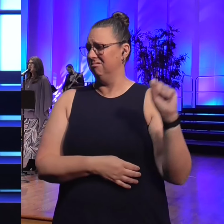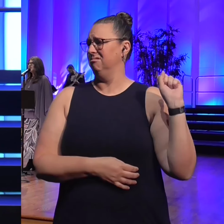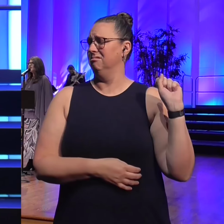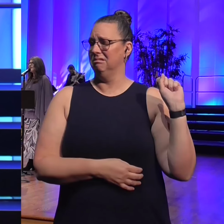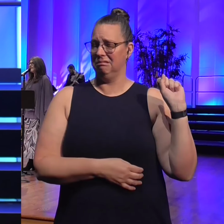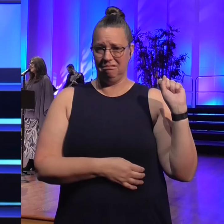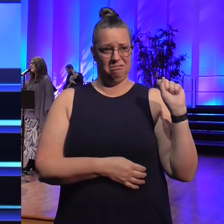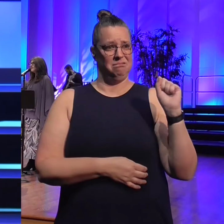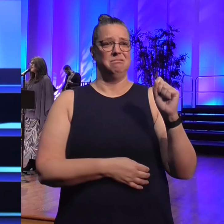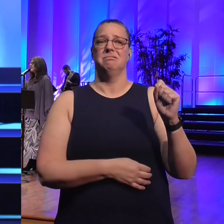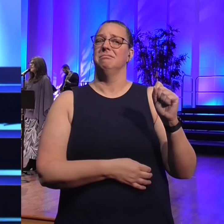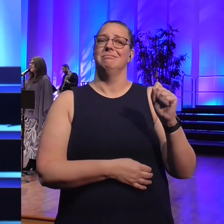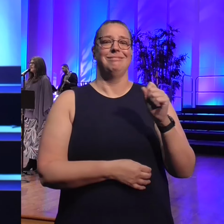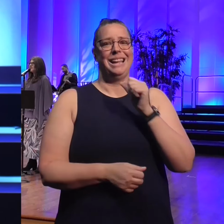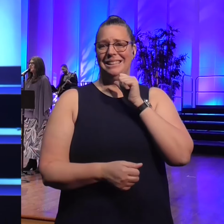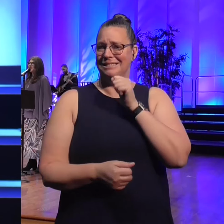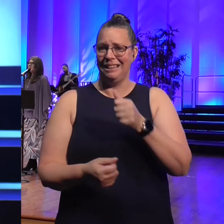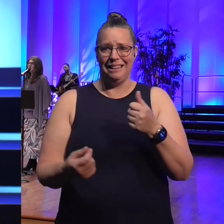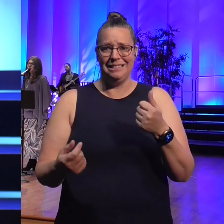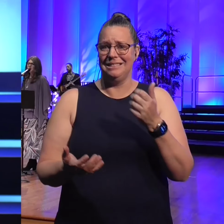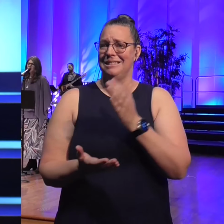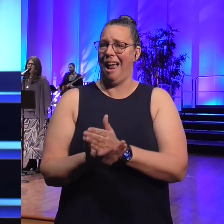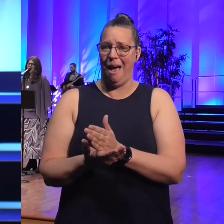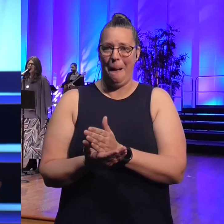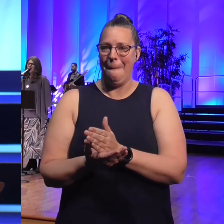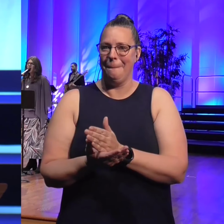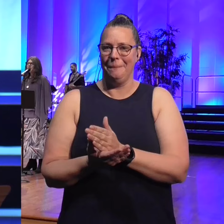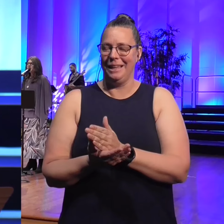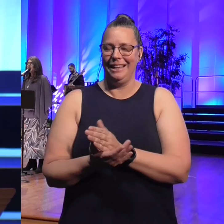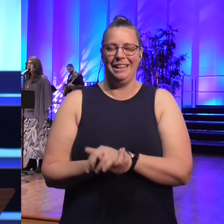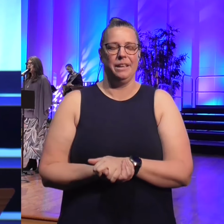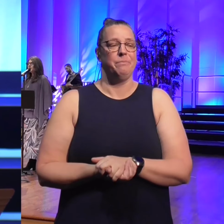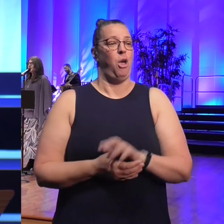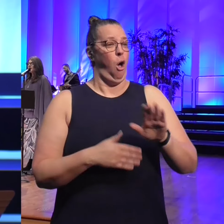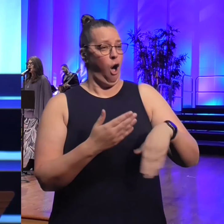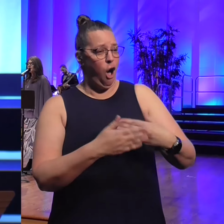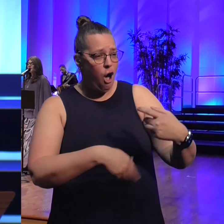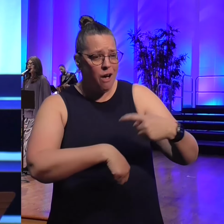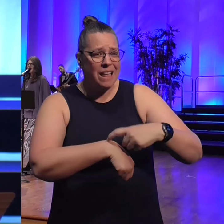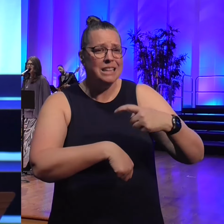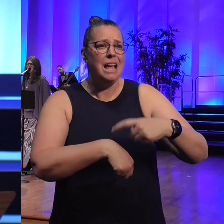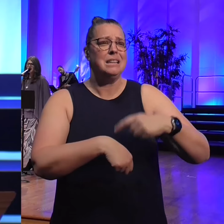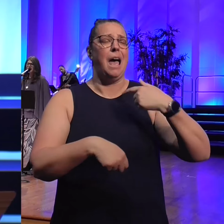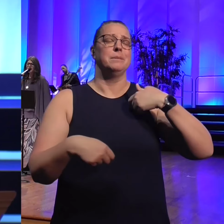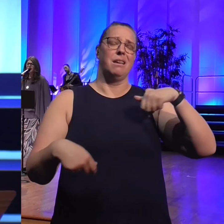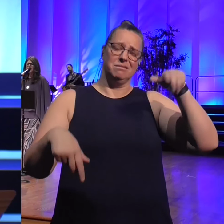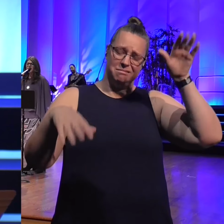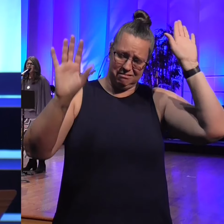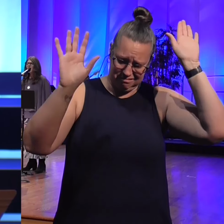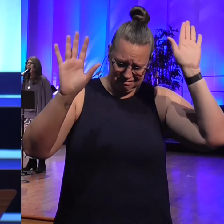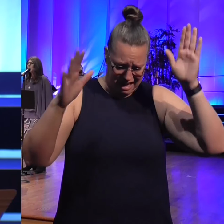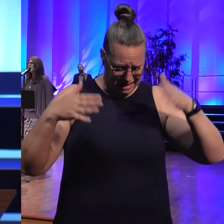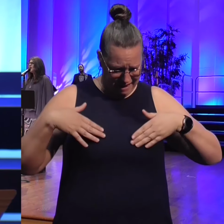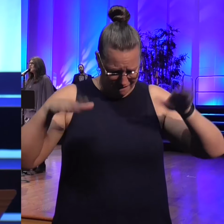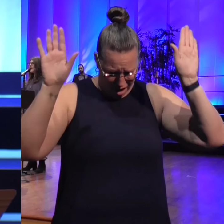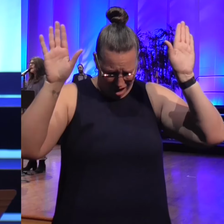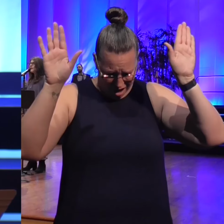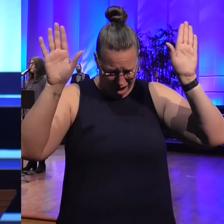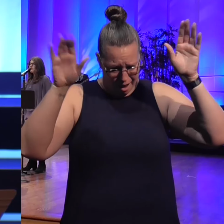you, didn't stop you. All the times you could have given in and given